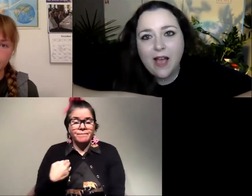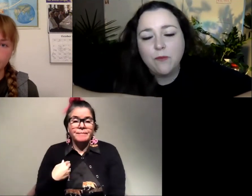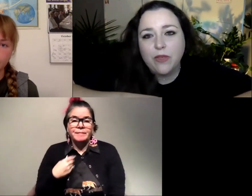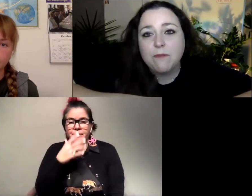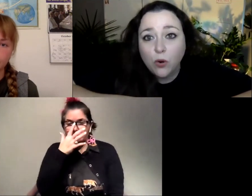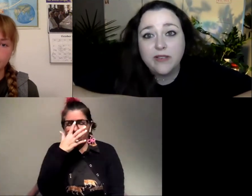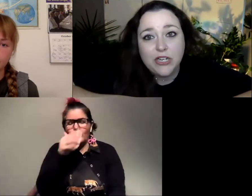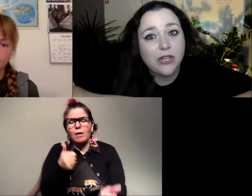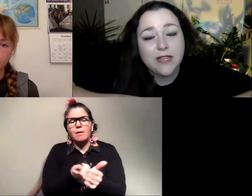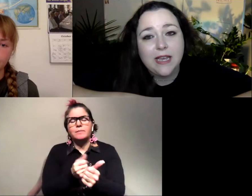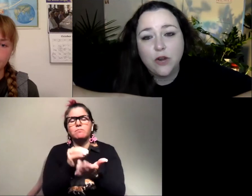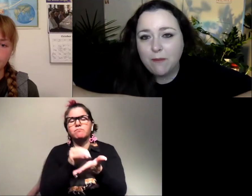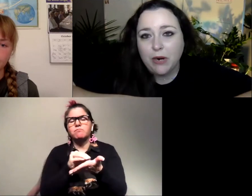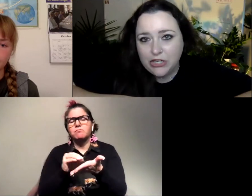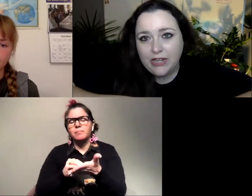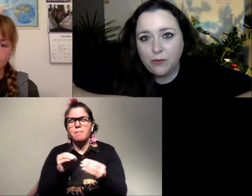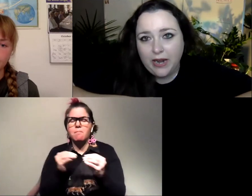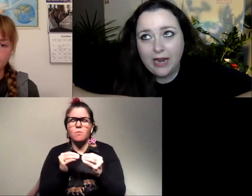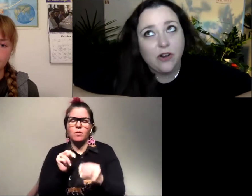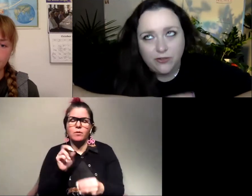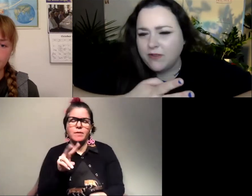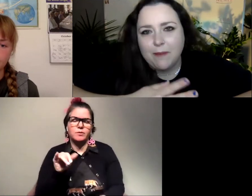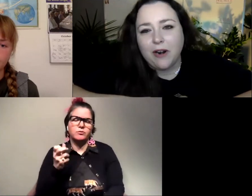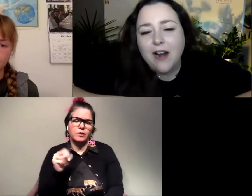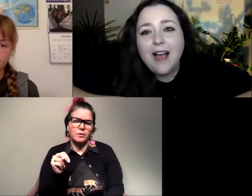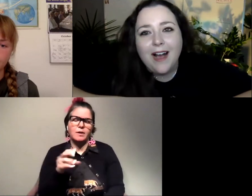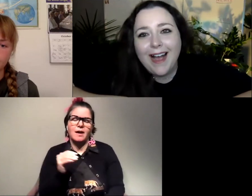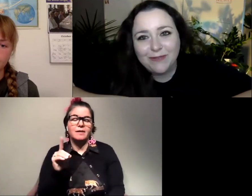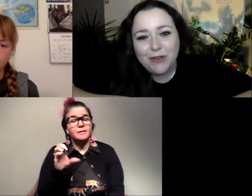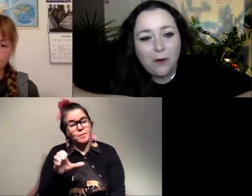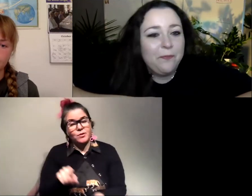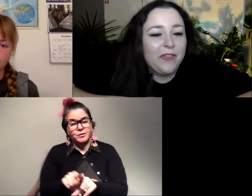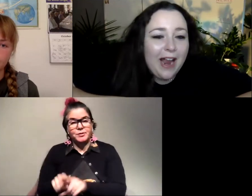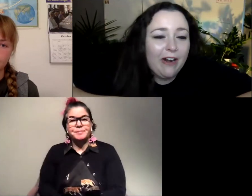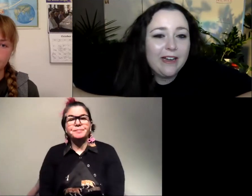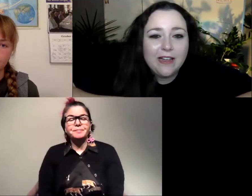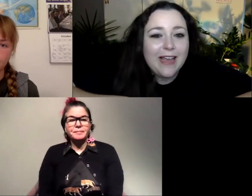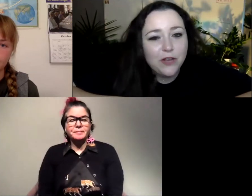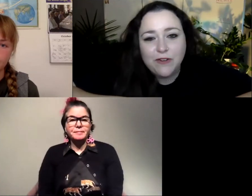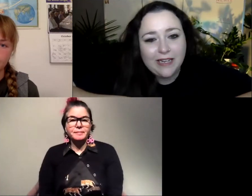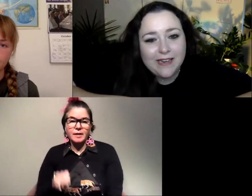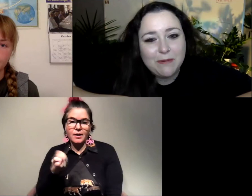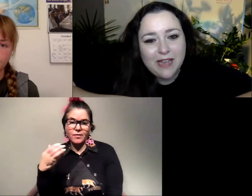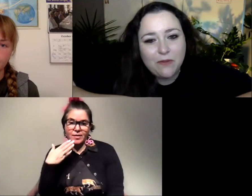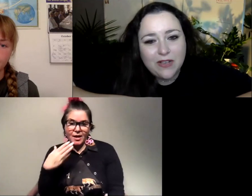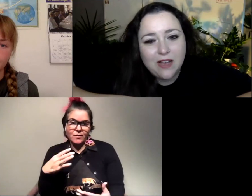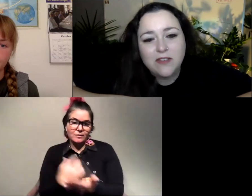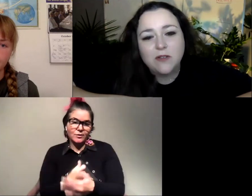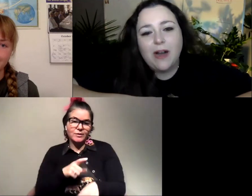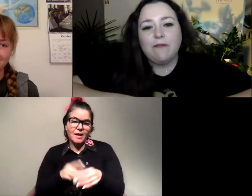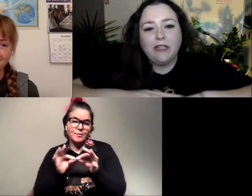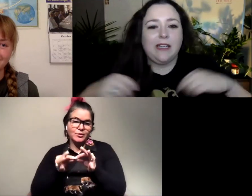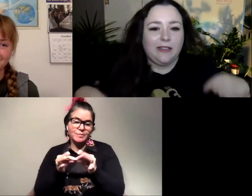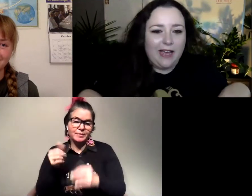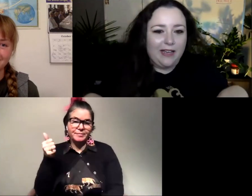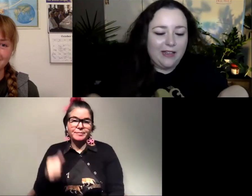updating that with more sessions in November and January and also December as we go. Erin, thank you for taking the time to sign with us. Also,